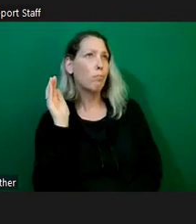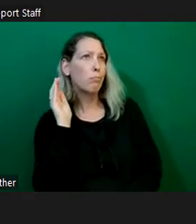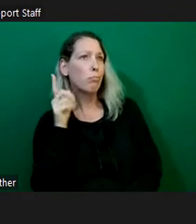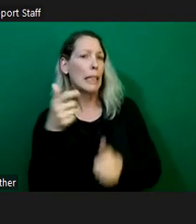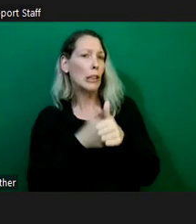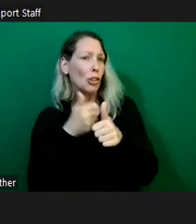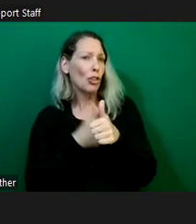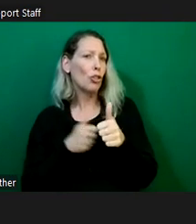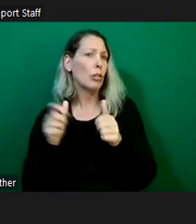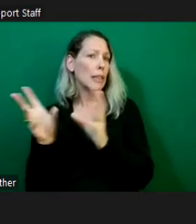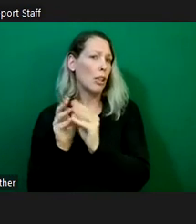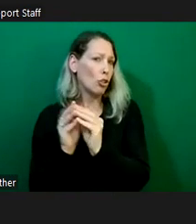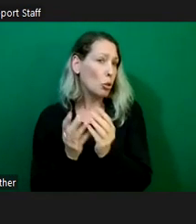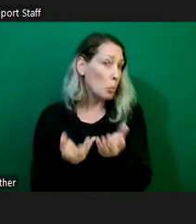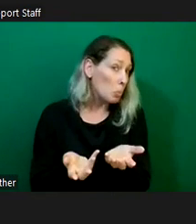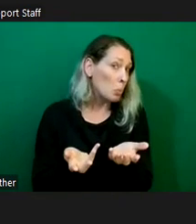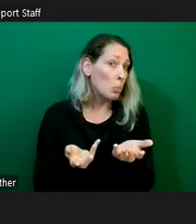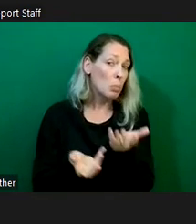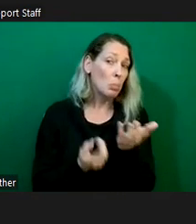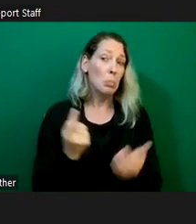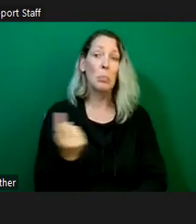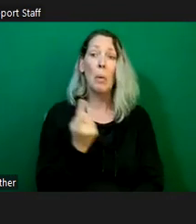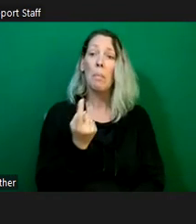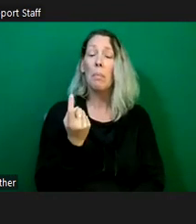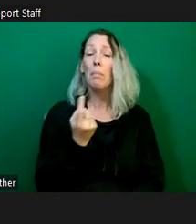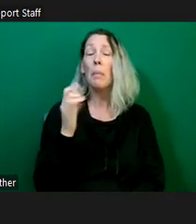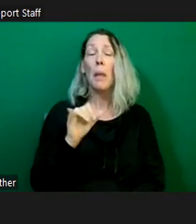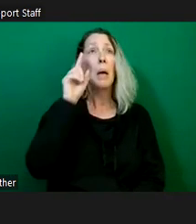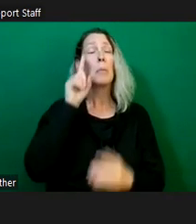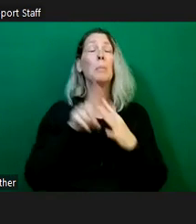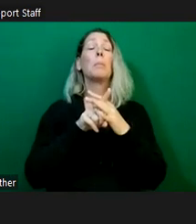engagement session. That's something that also came up to me.